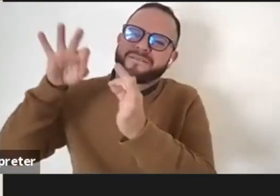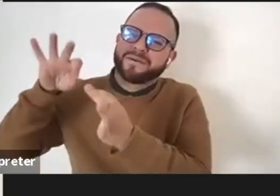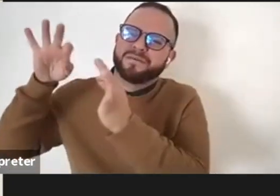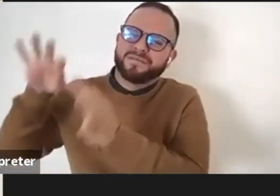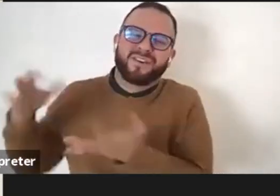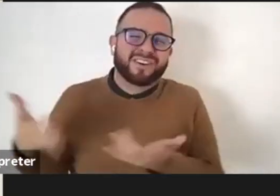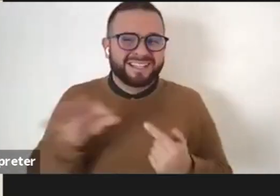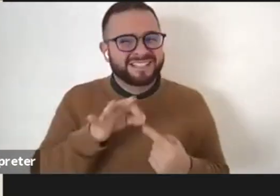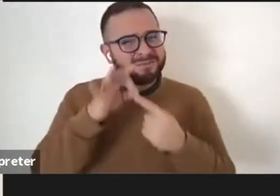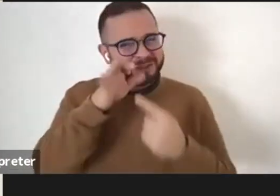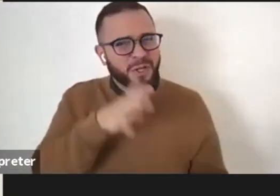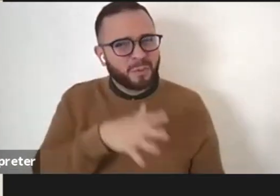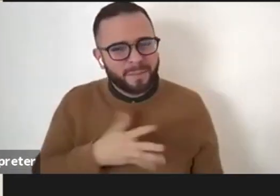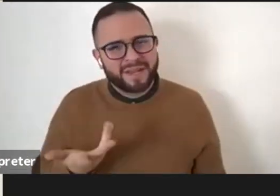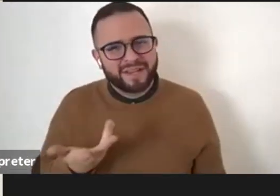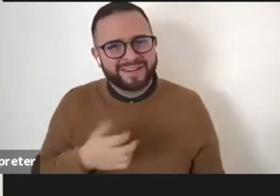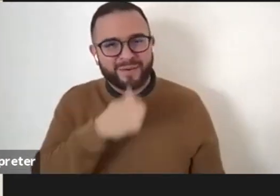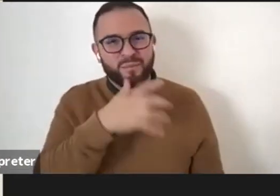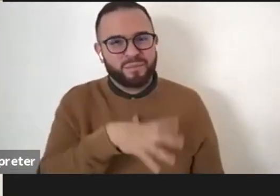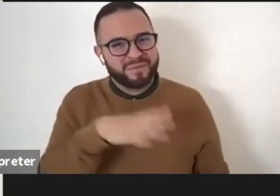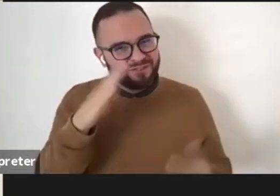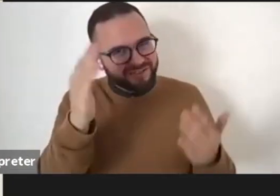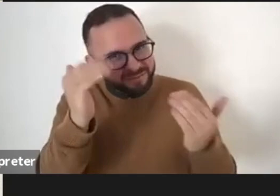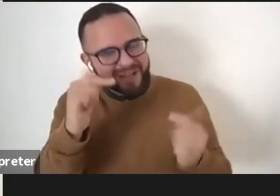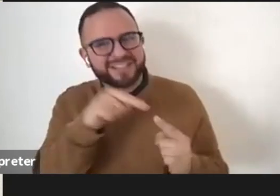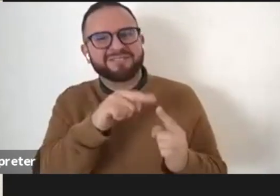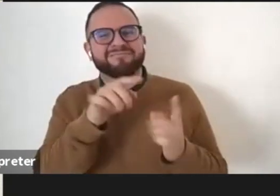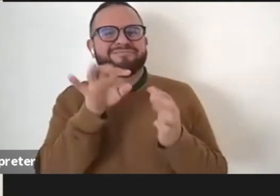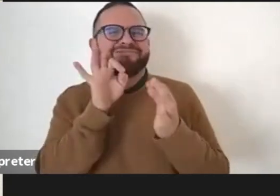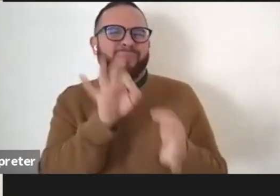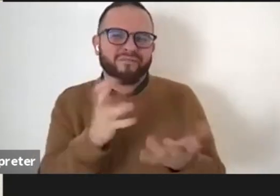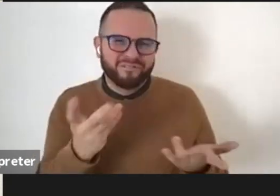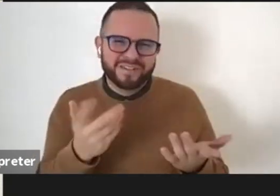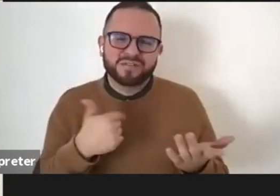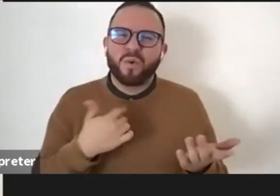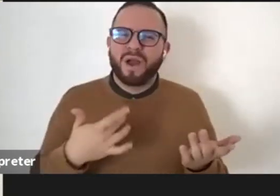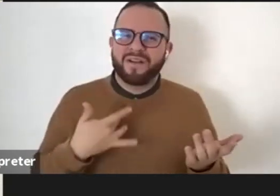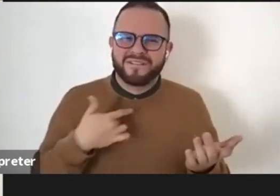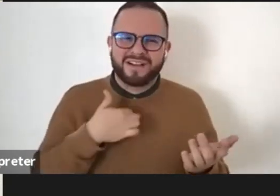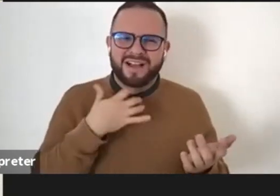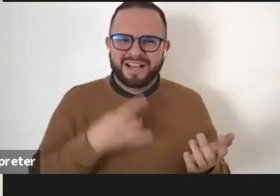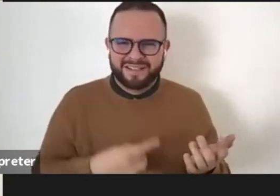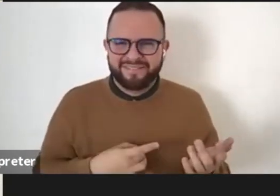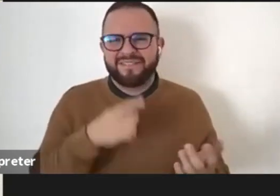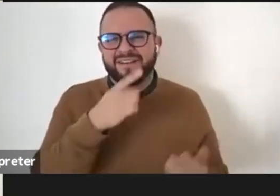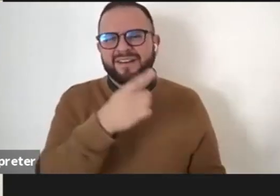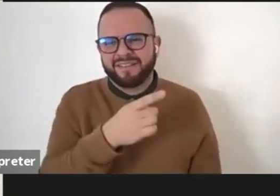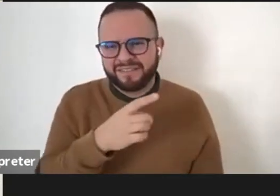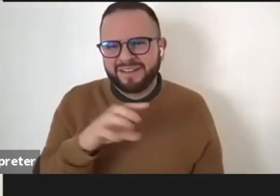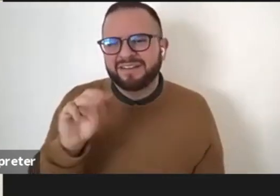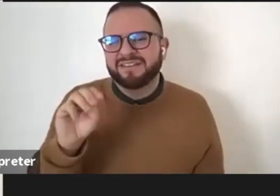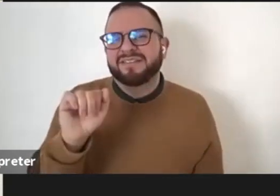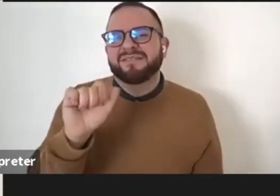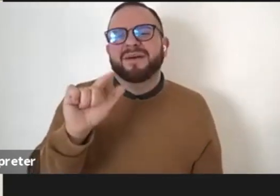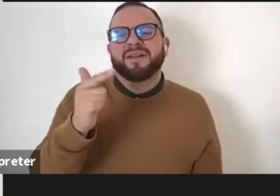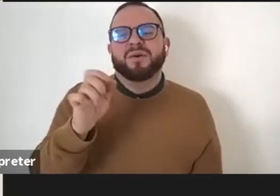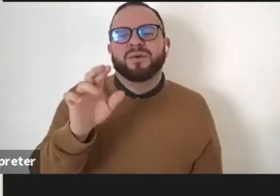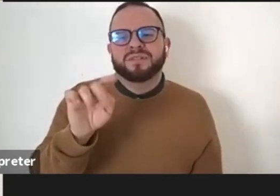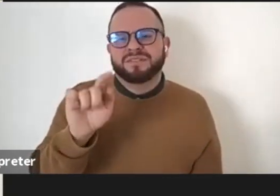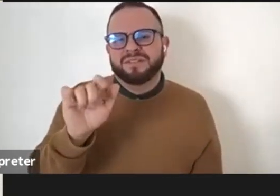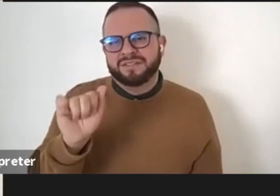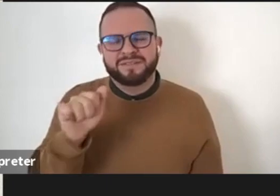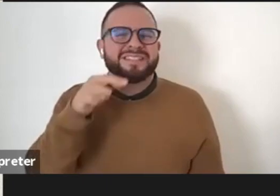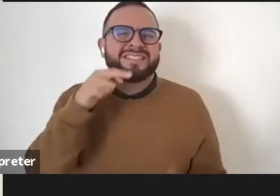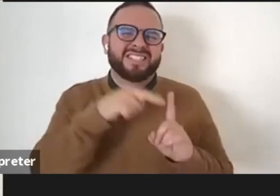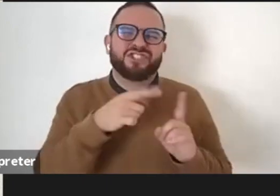women are expected to be perfect. So I like very much that Malgorzata just basically showed